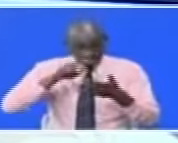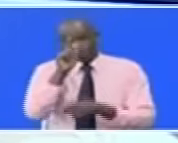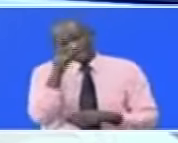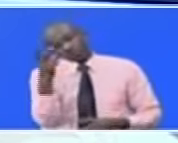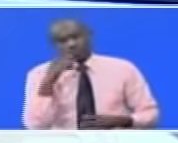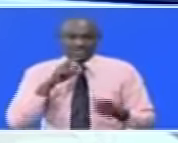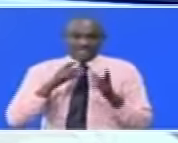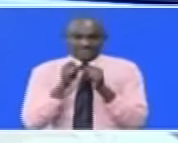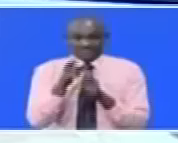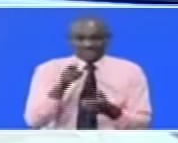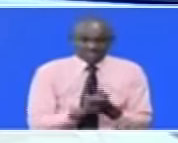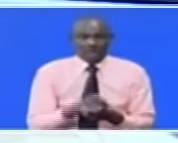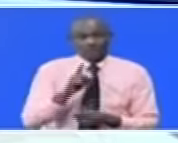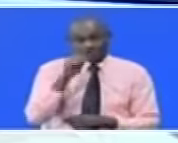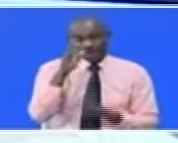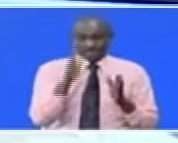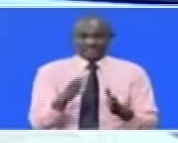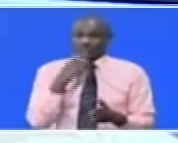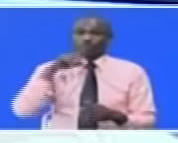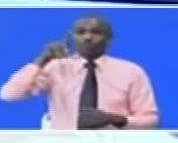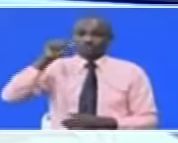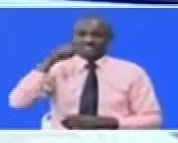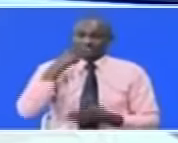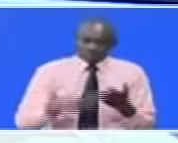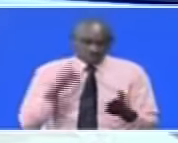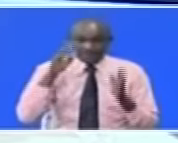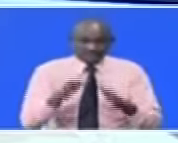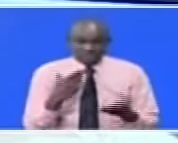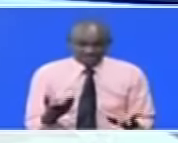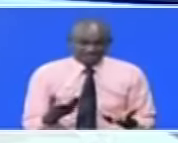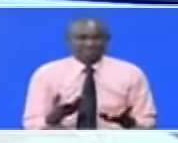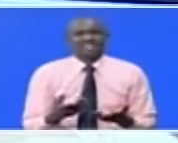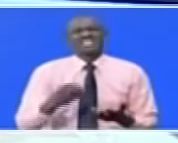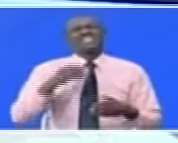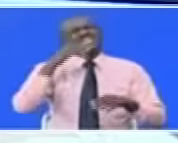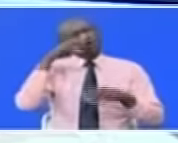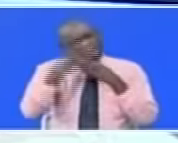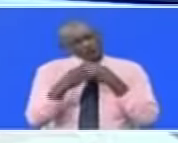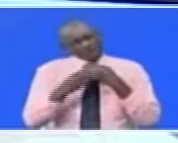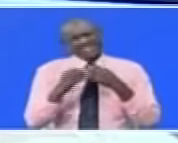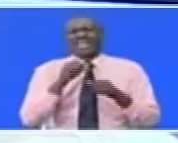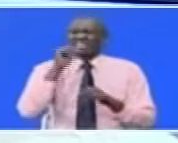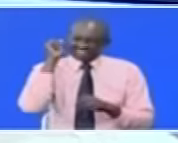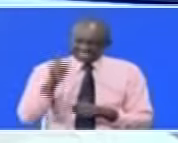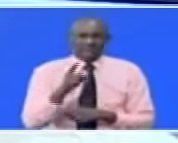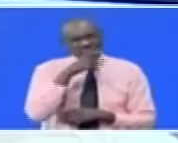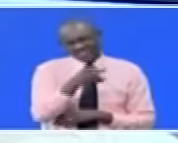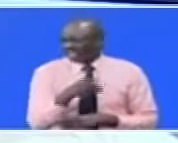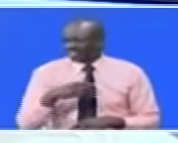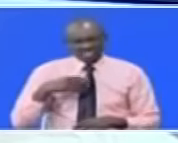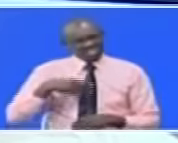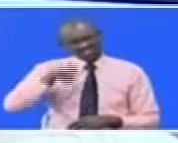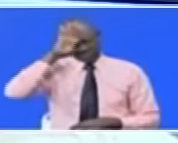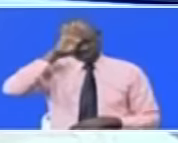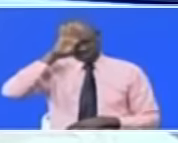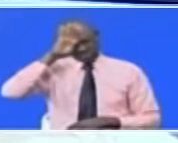messages here from my Twitter handle. Adura Van Sami says, the high number of cheating is a total disgrace to the nation